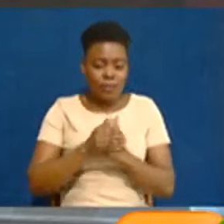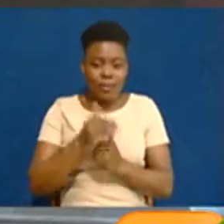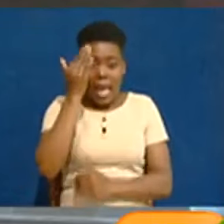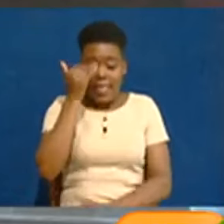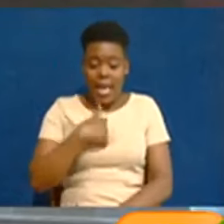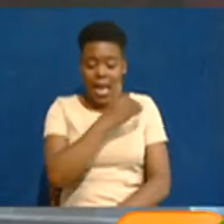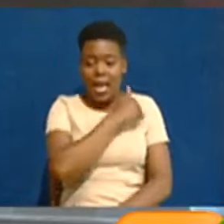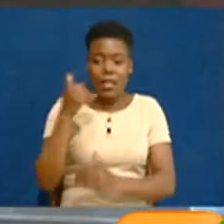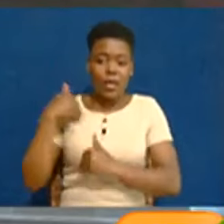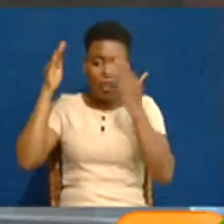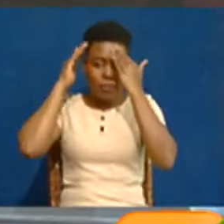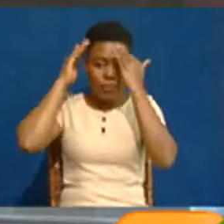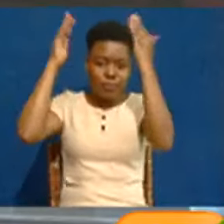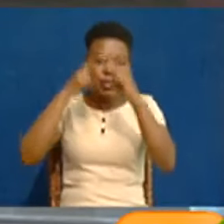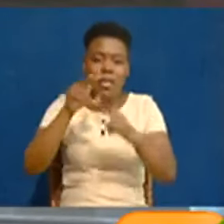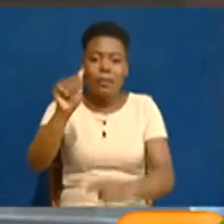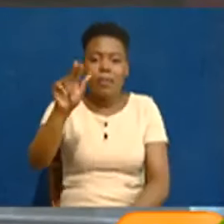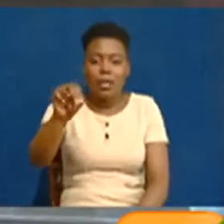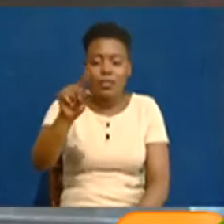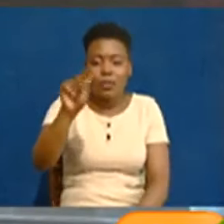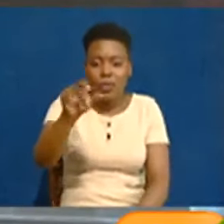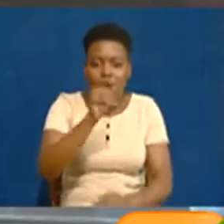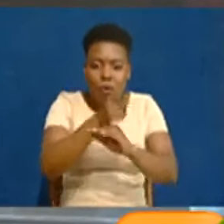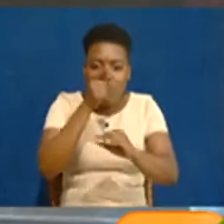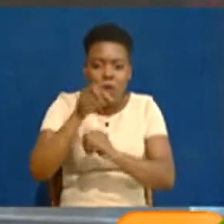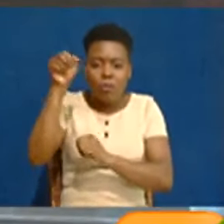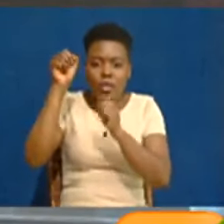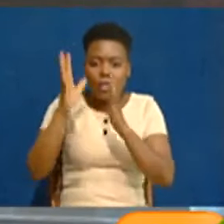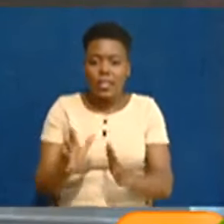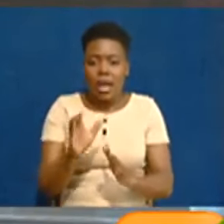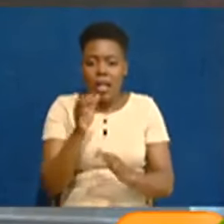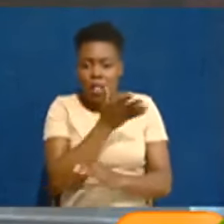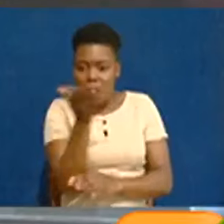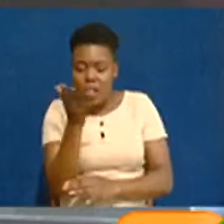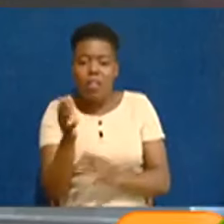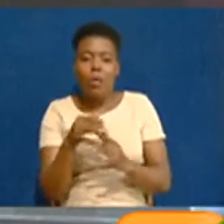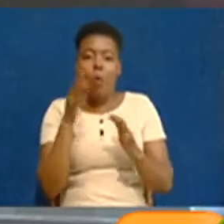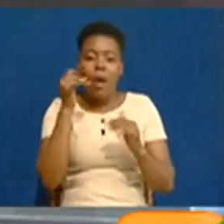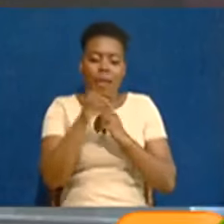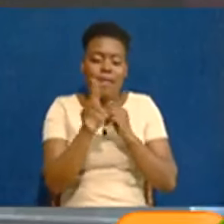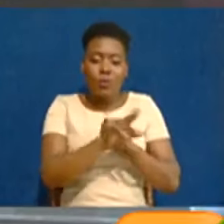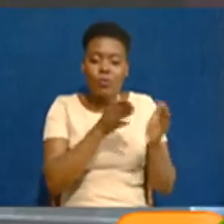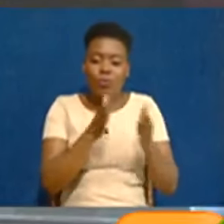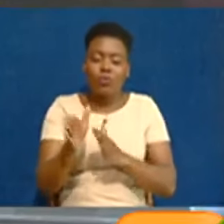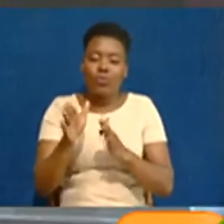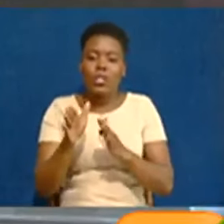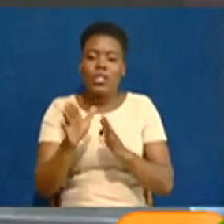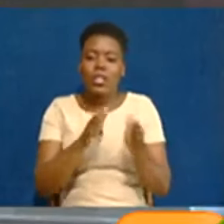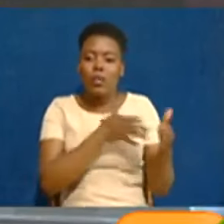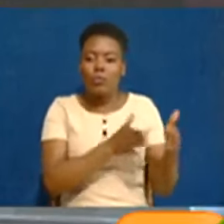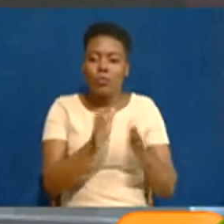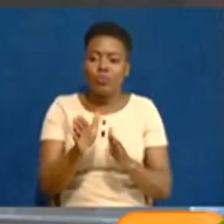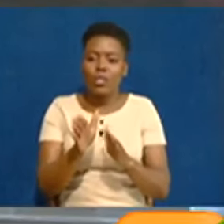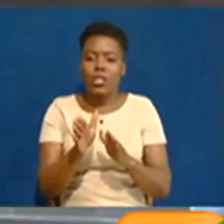Archdiocese, Archbishop Anthony Muheria, has cautioned the political class against squandering the opportunity handed to them by Kenya's